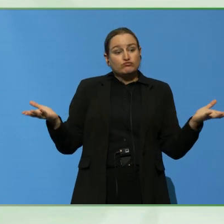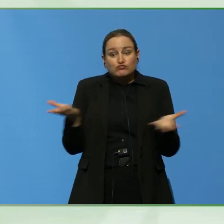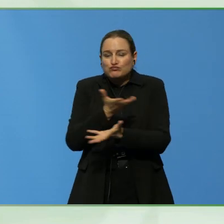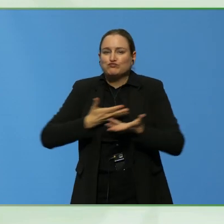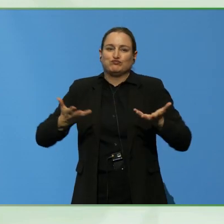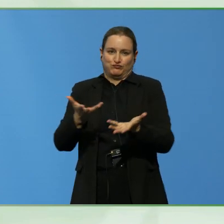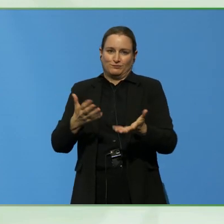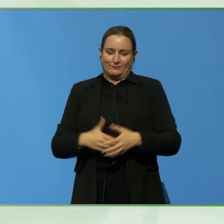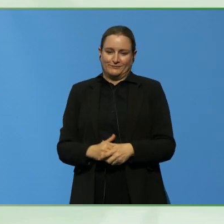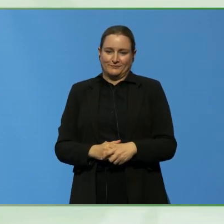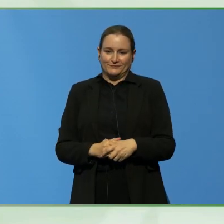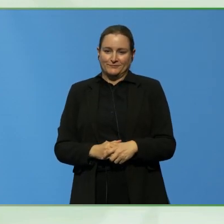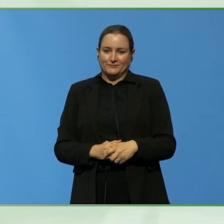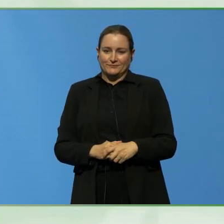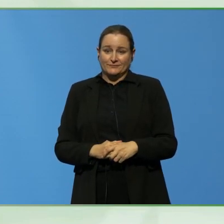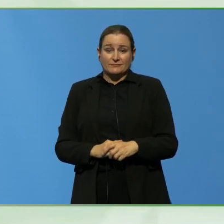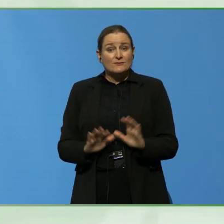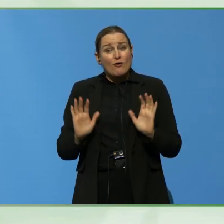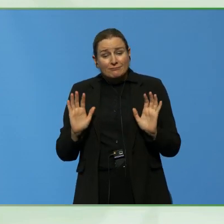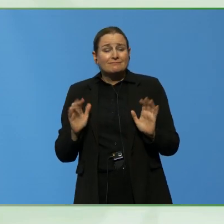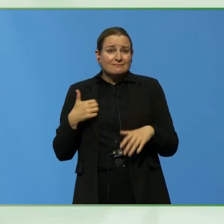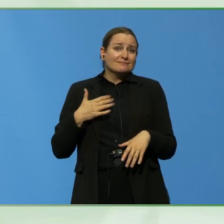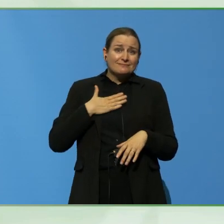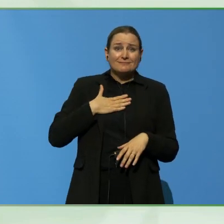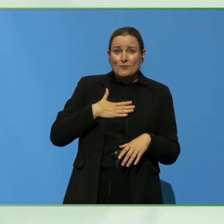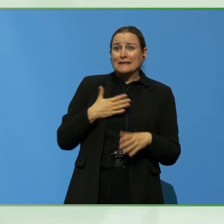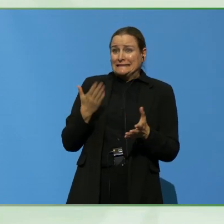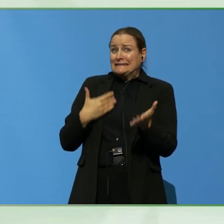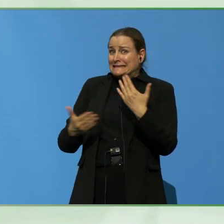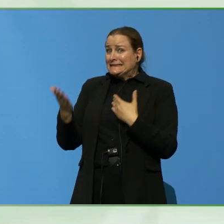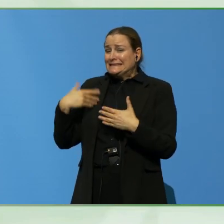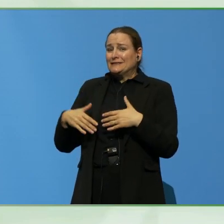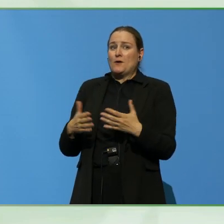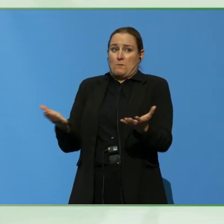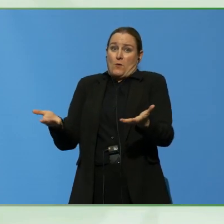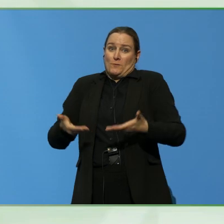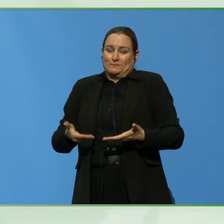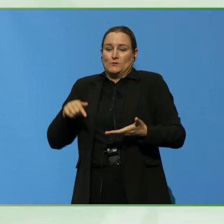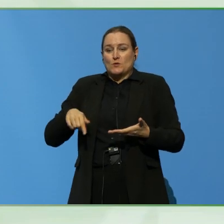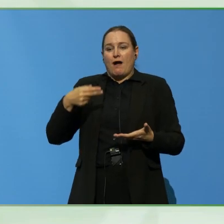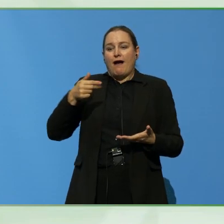be great to have new company to join us. So welcome to Andy Lab.